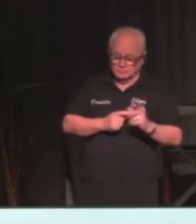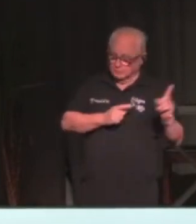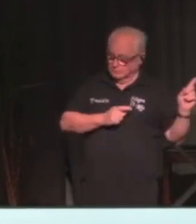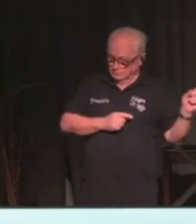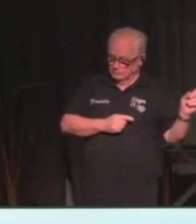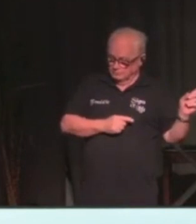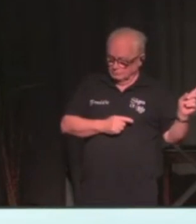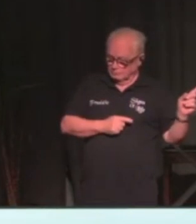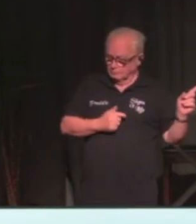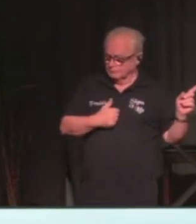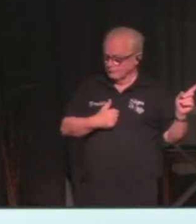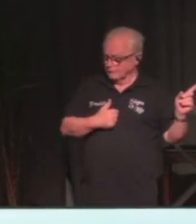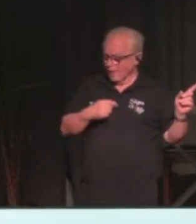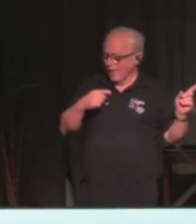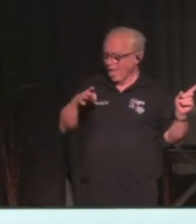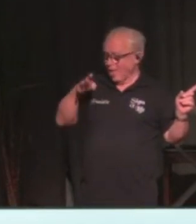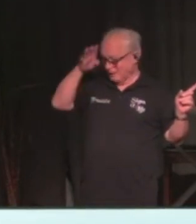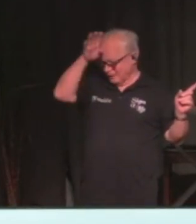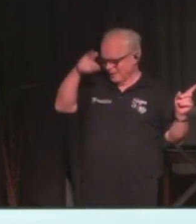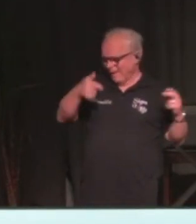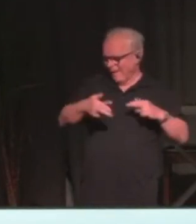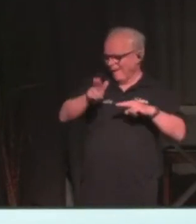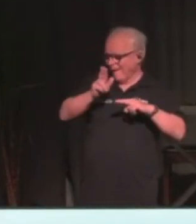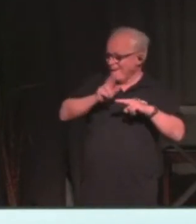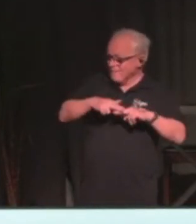and I guess if you get this,